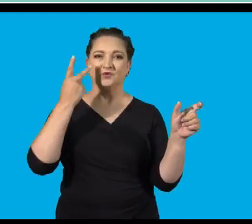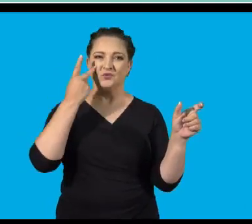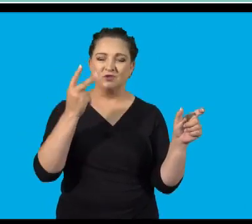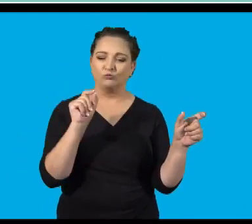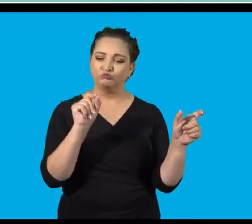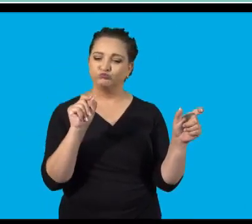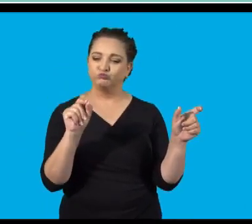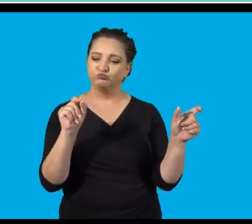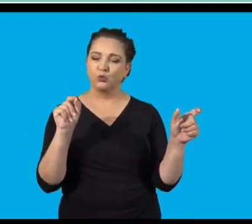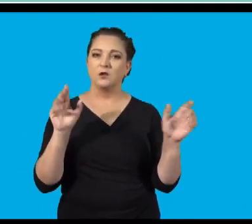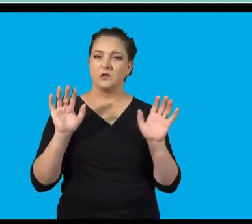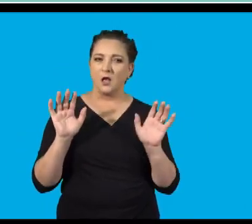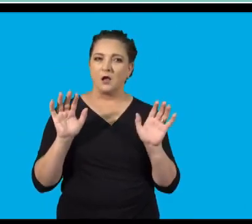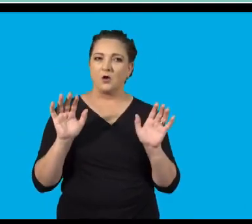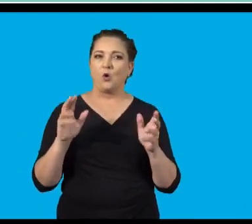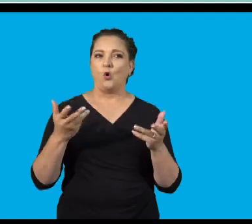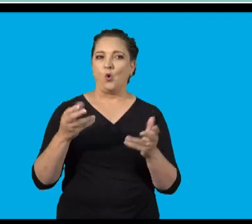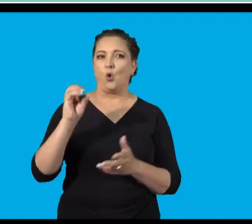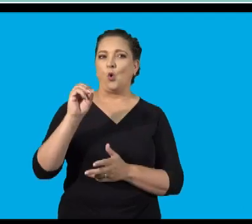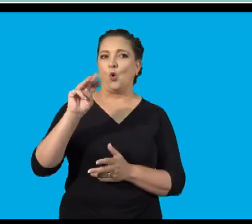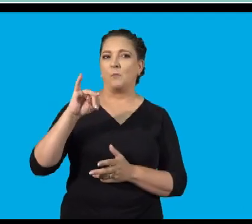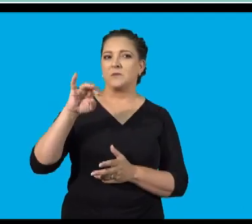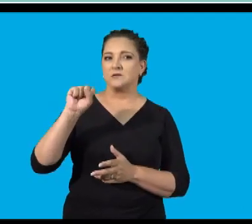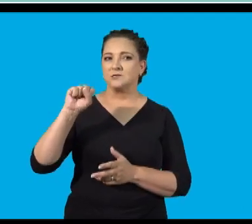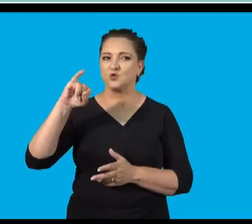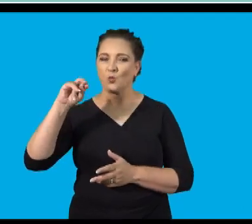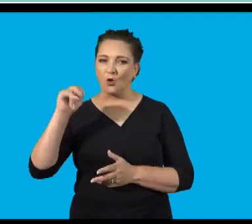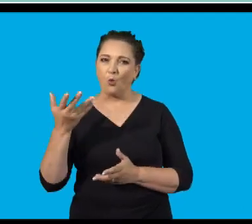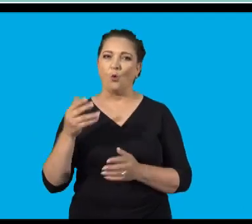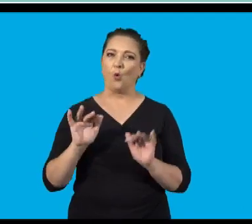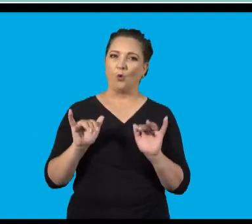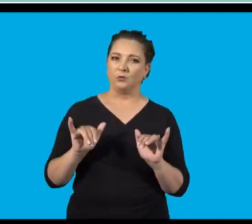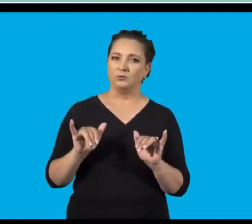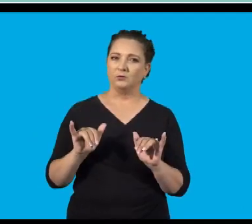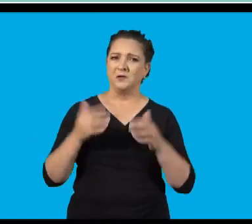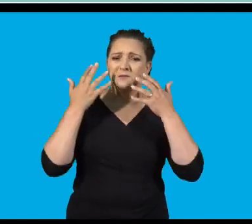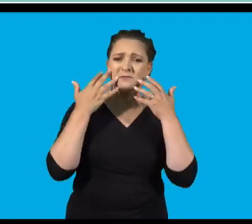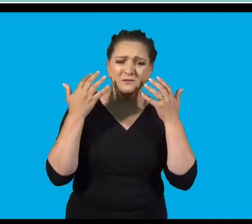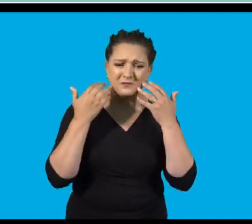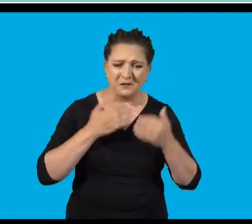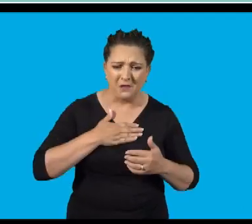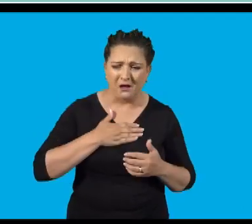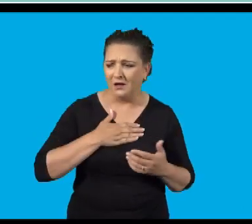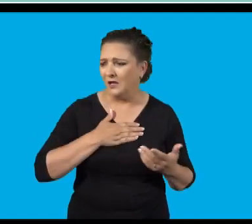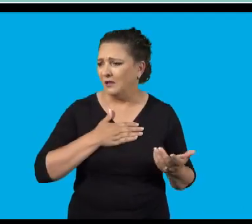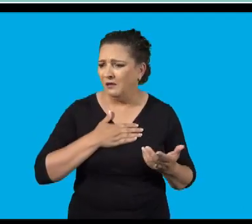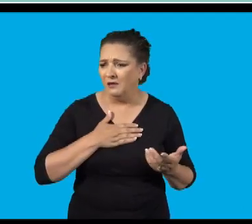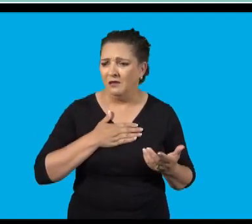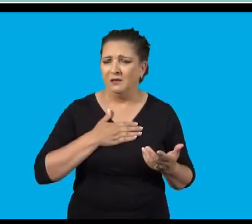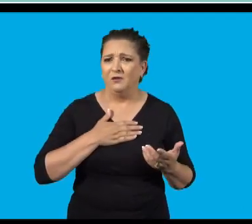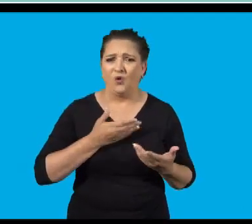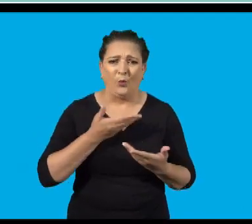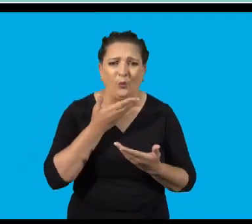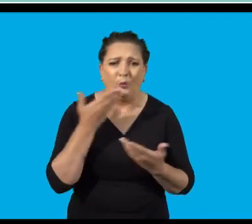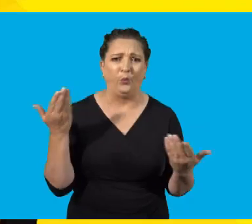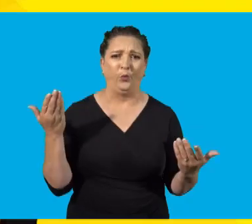omission or a pause. So I want you to see the pause in this case. My kitten, he's gone. So can you see